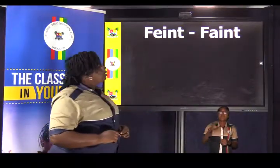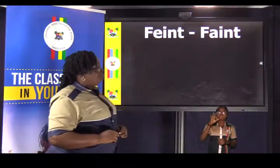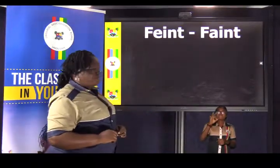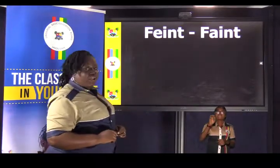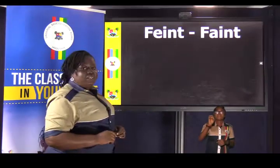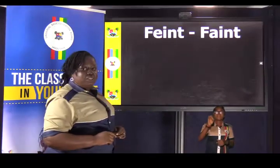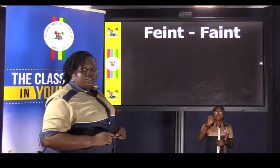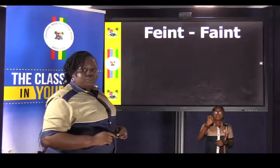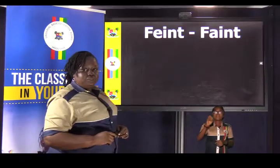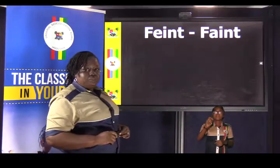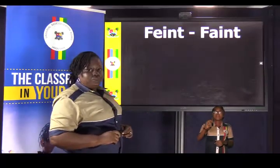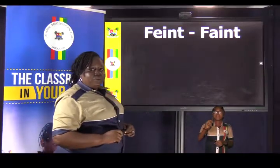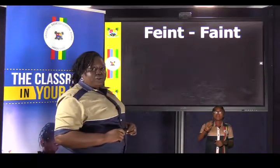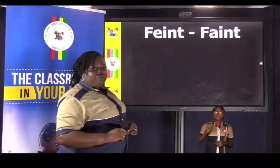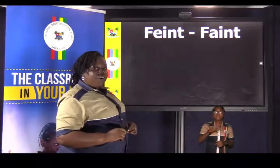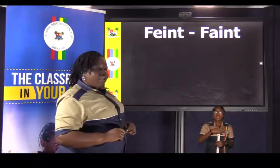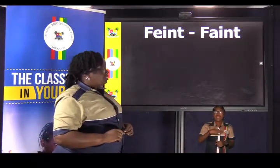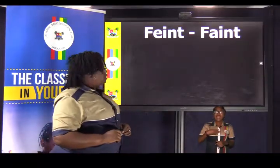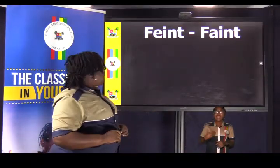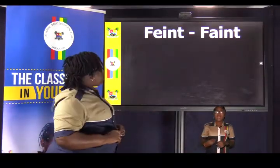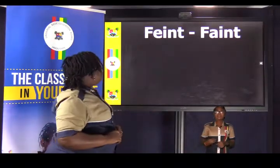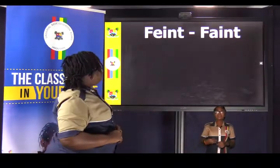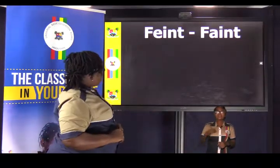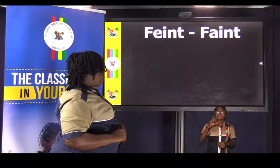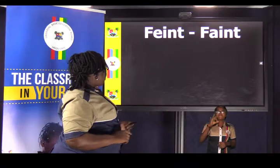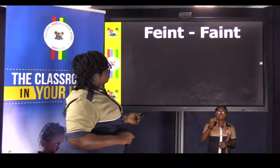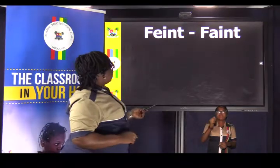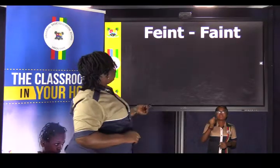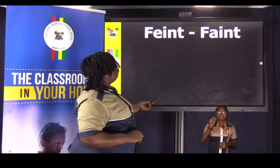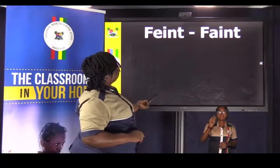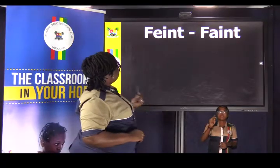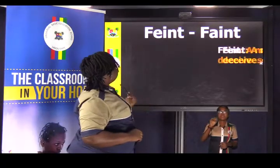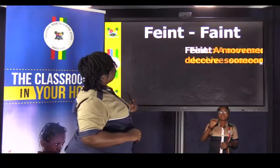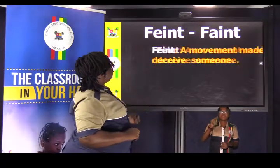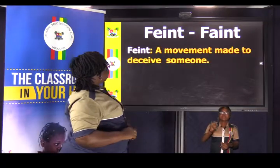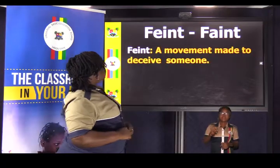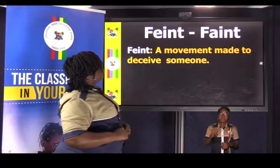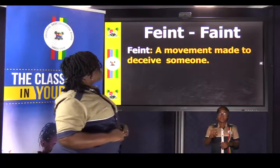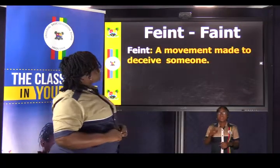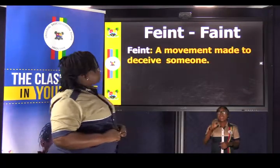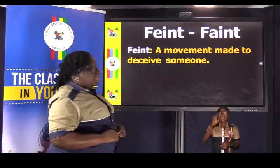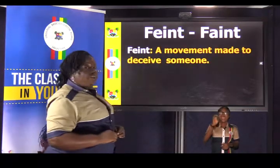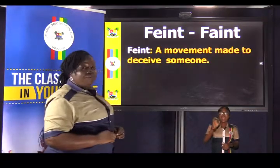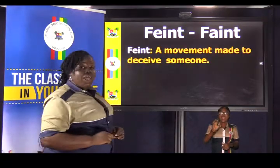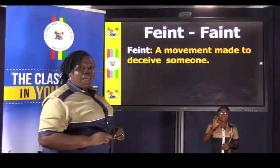Faint and faint. Faint and faint.